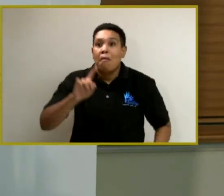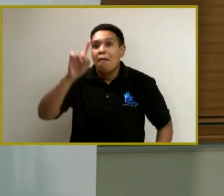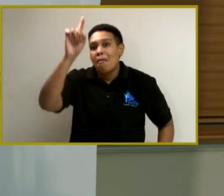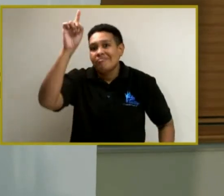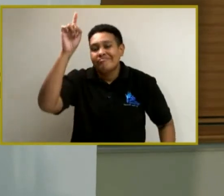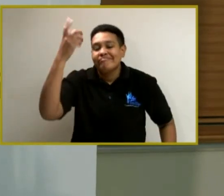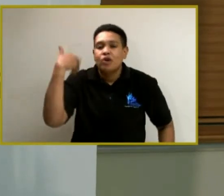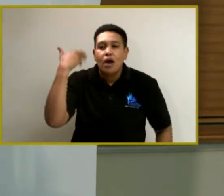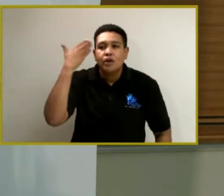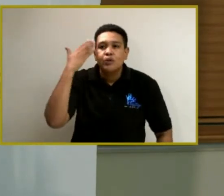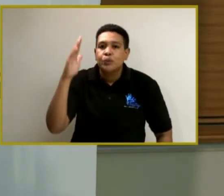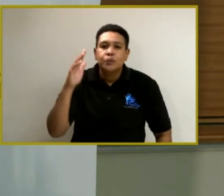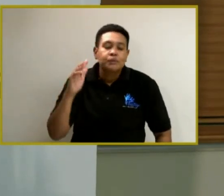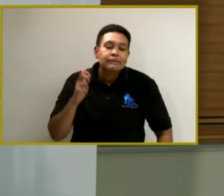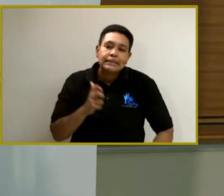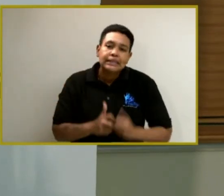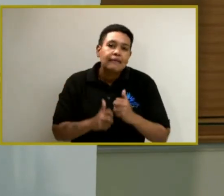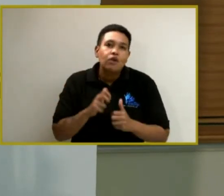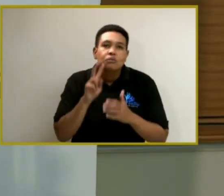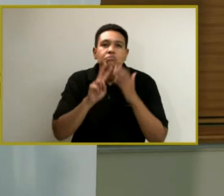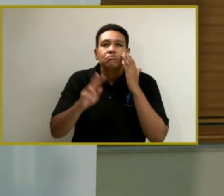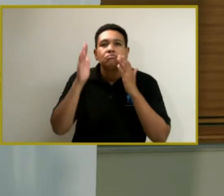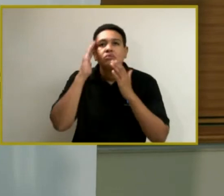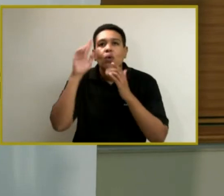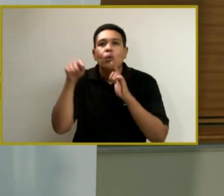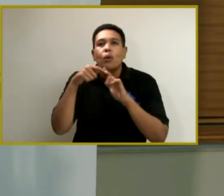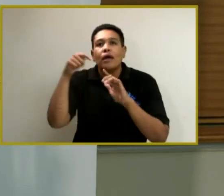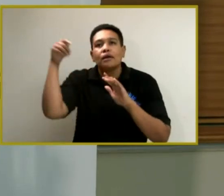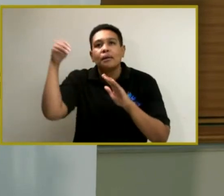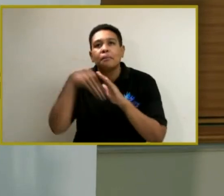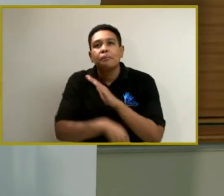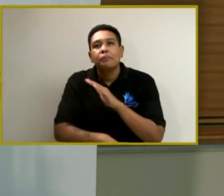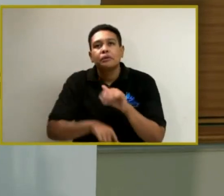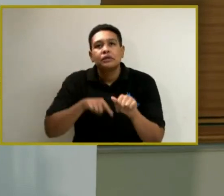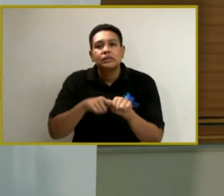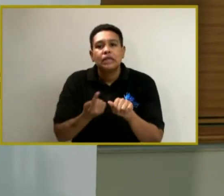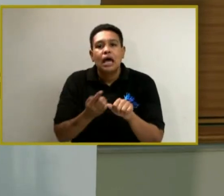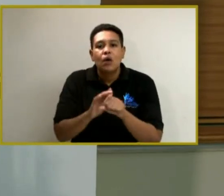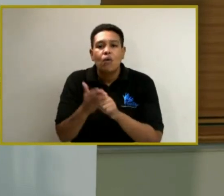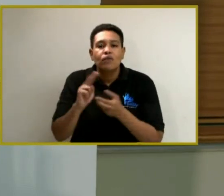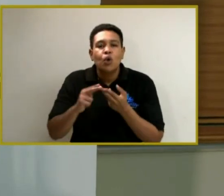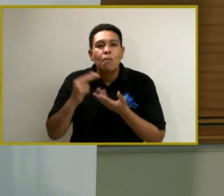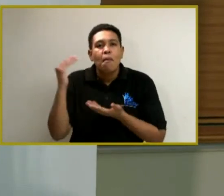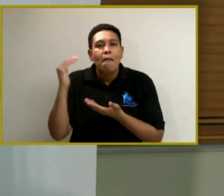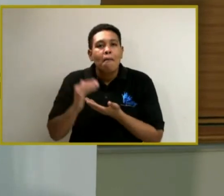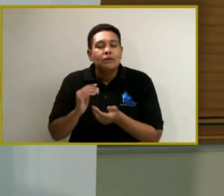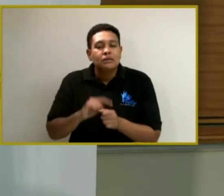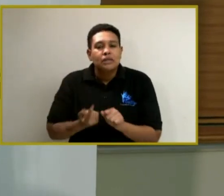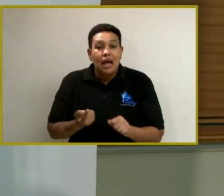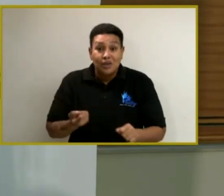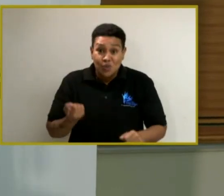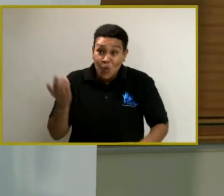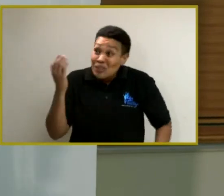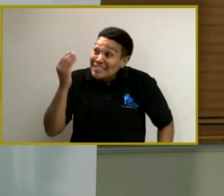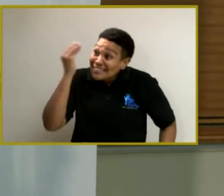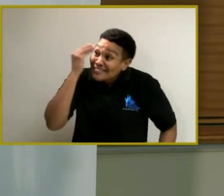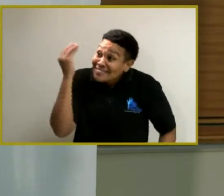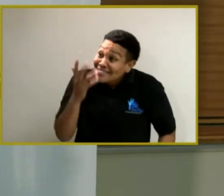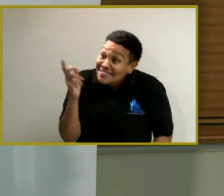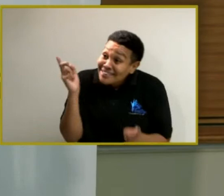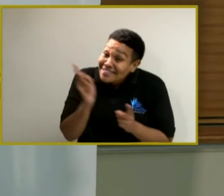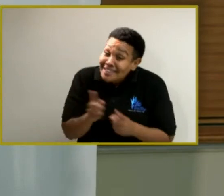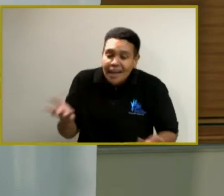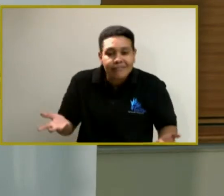So the pattern, you know, to say that this is what is going to happen, it's not